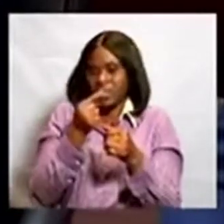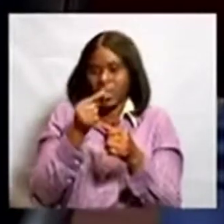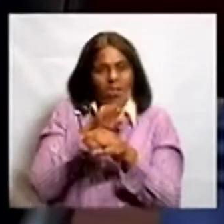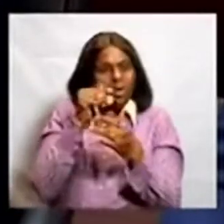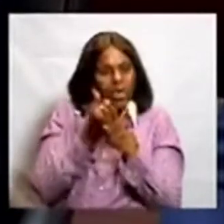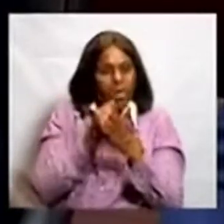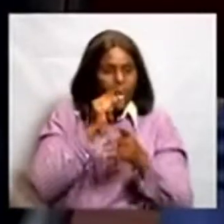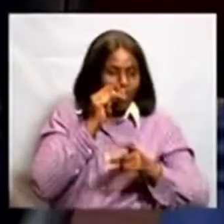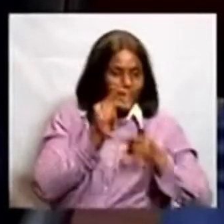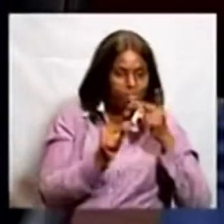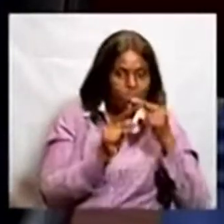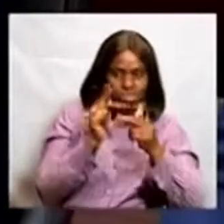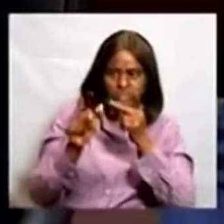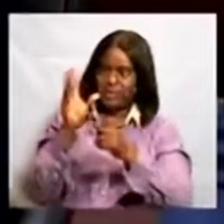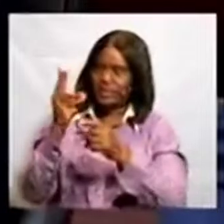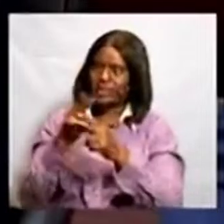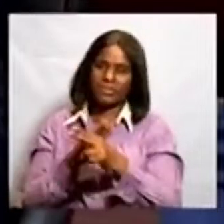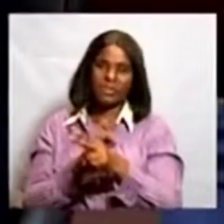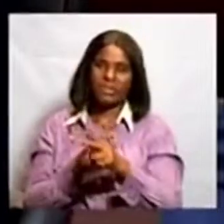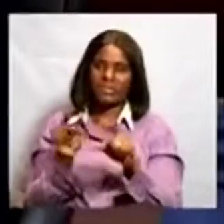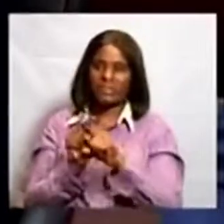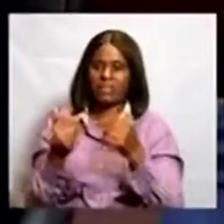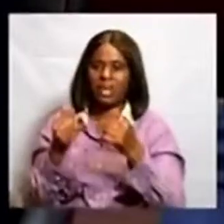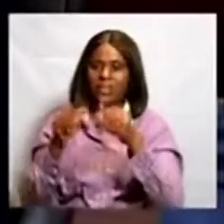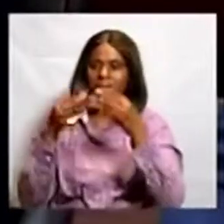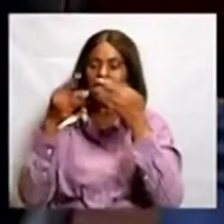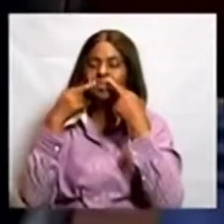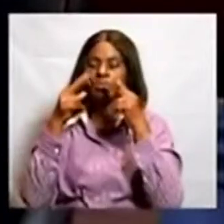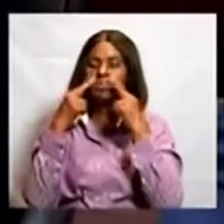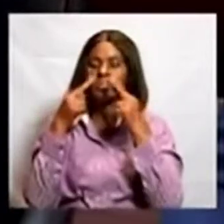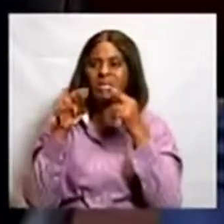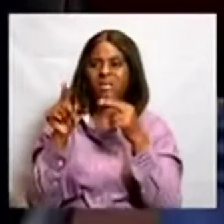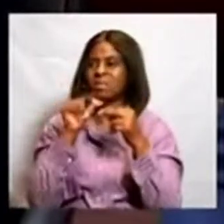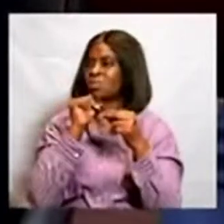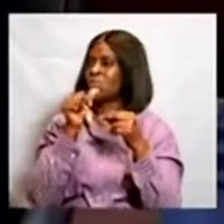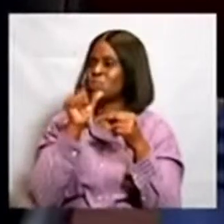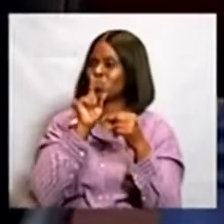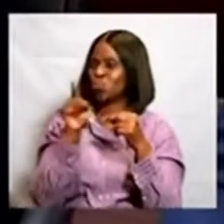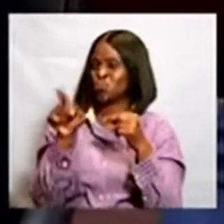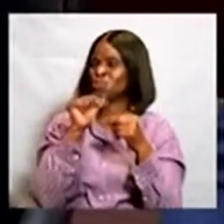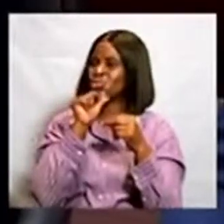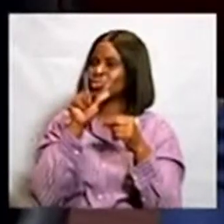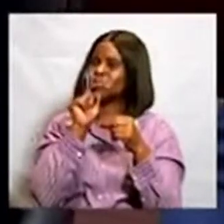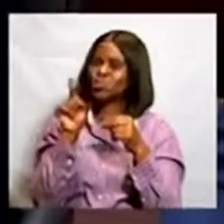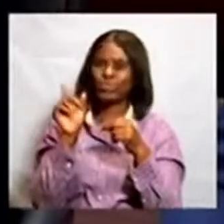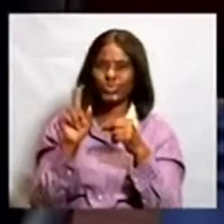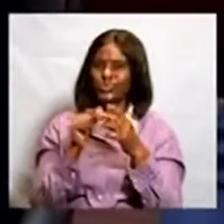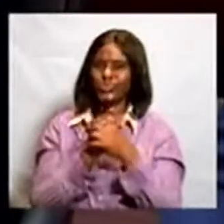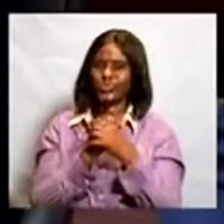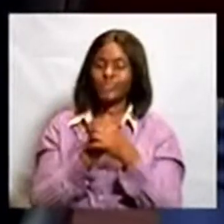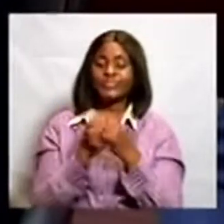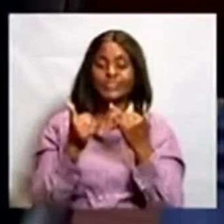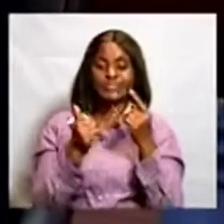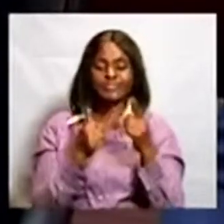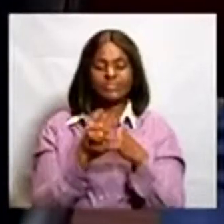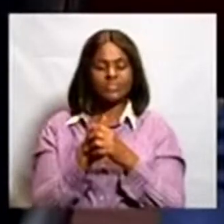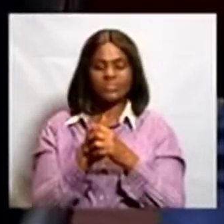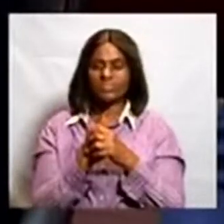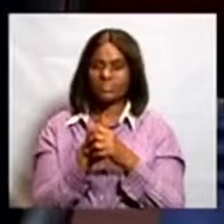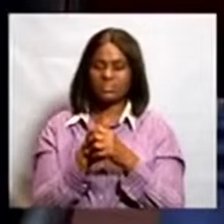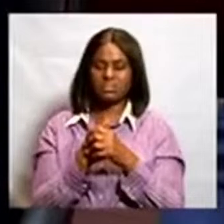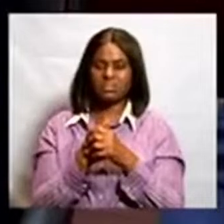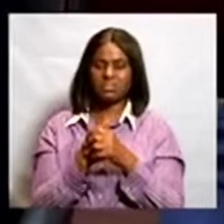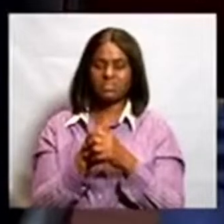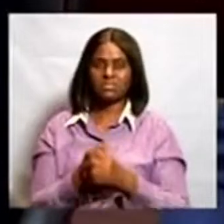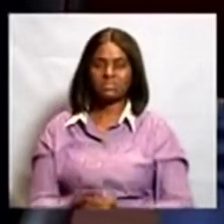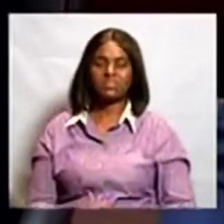whole process takes 6 months and then you release the results? That's not the truth. So basically, Are you answering